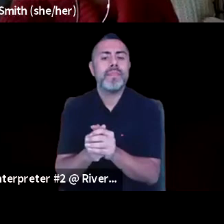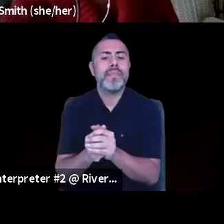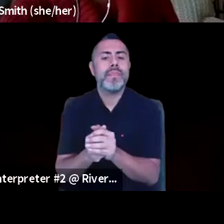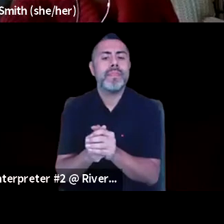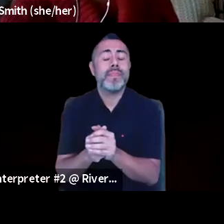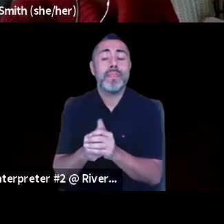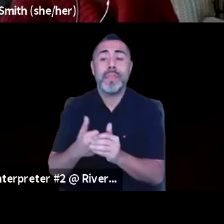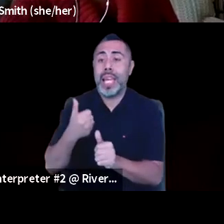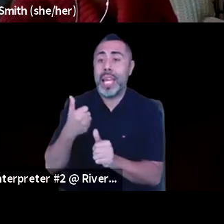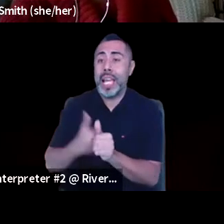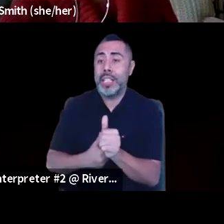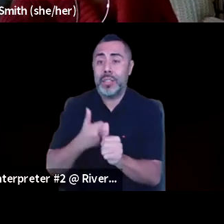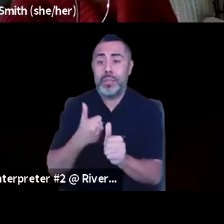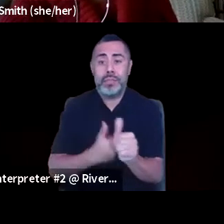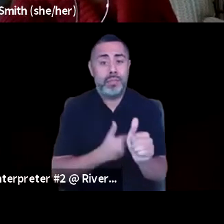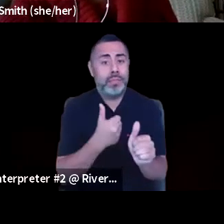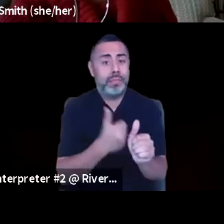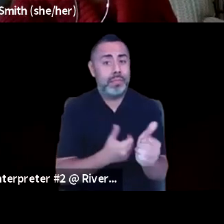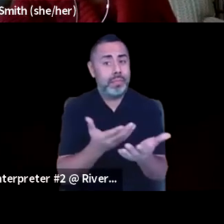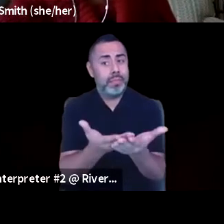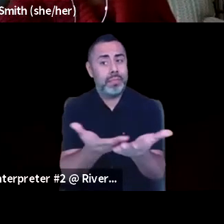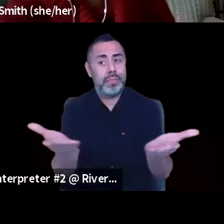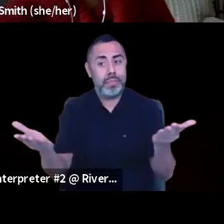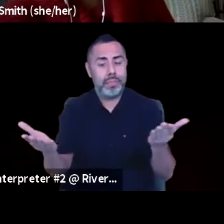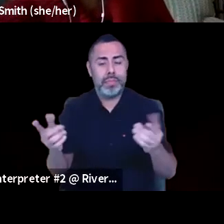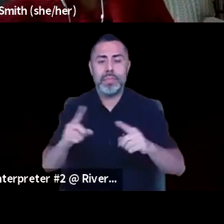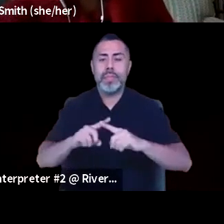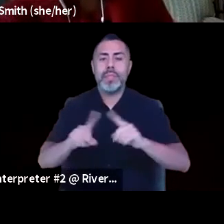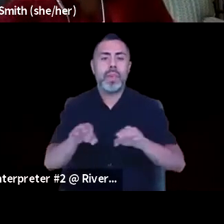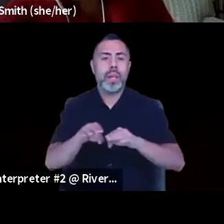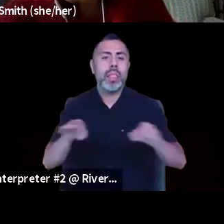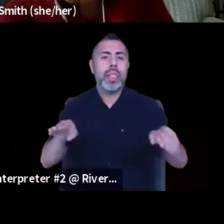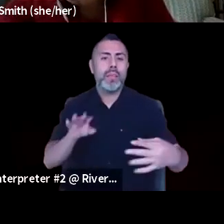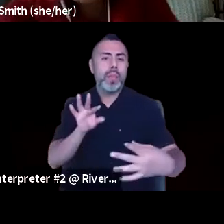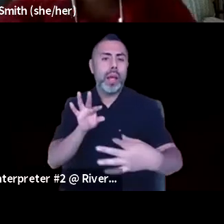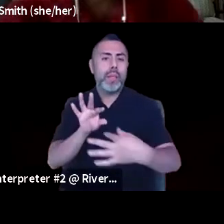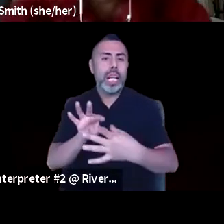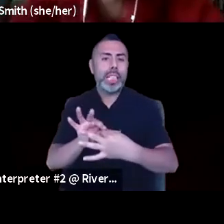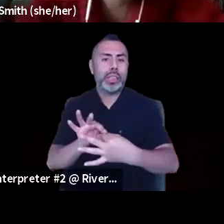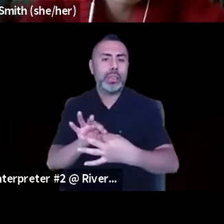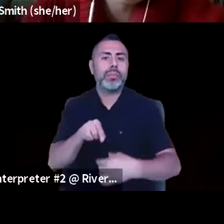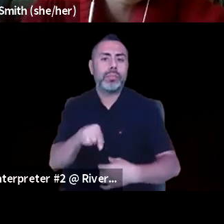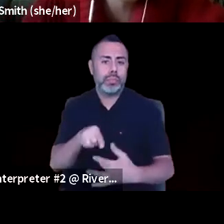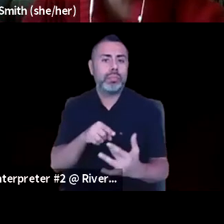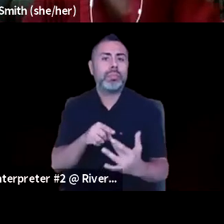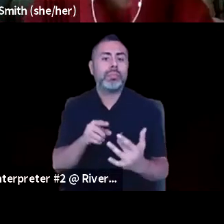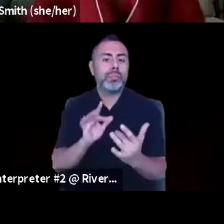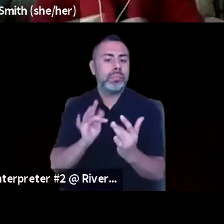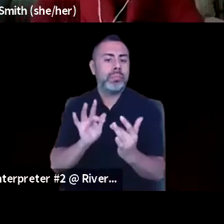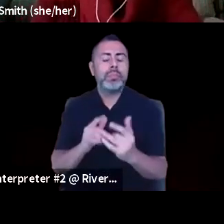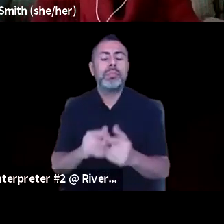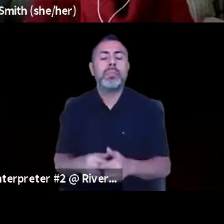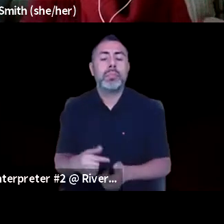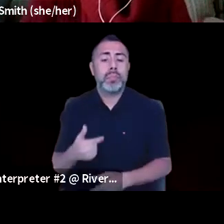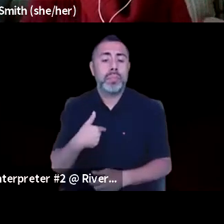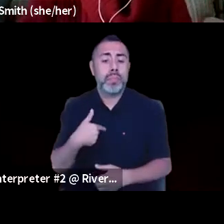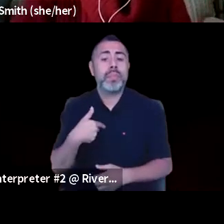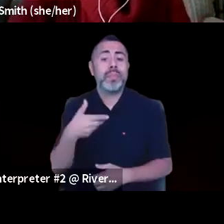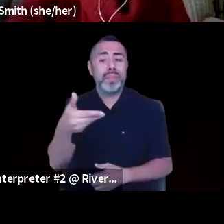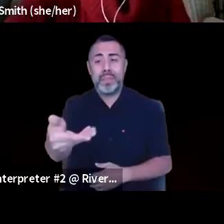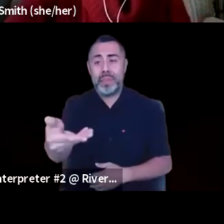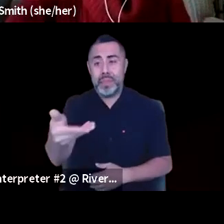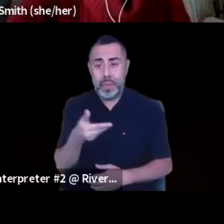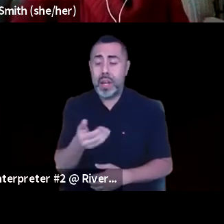each of us has a different level of connectivity, and we invite all of you